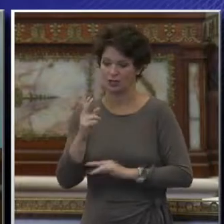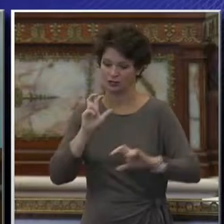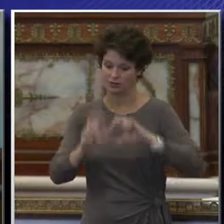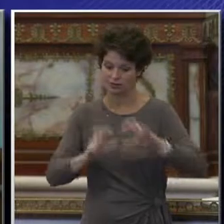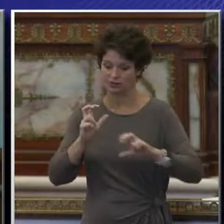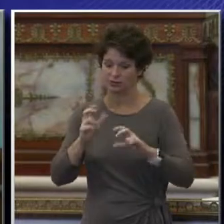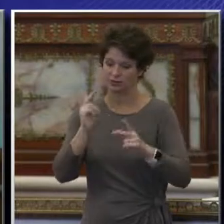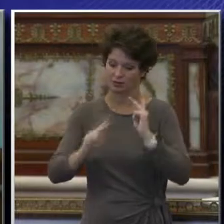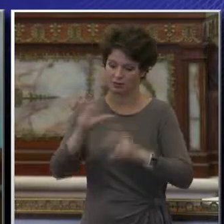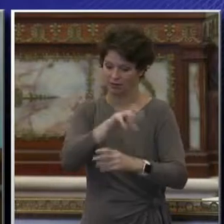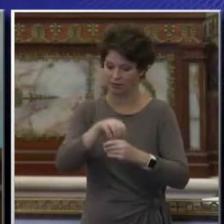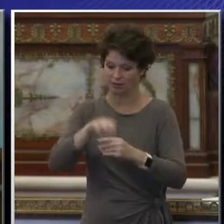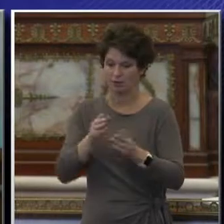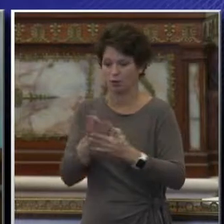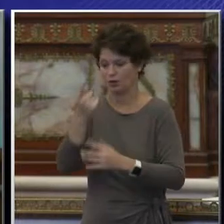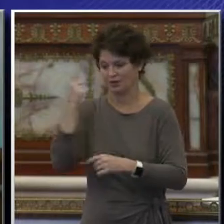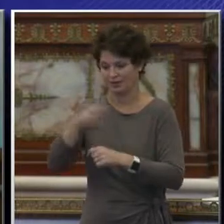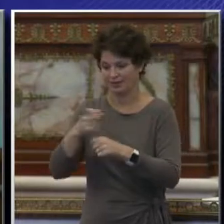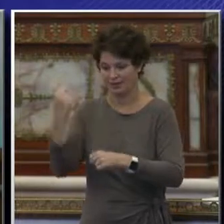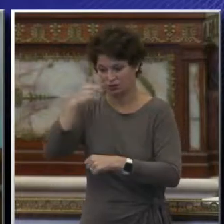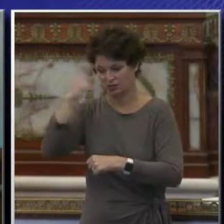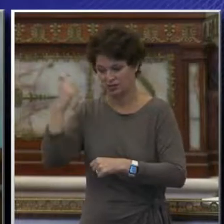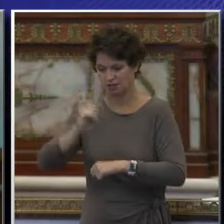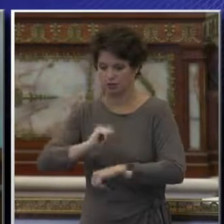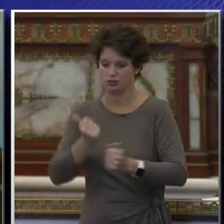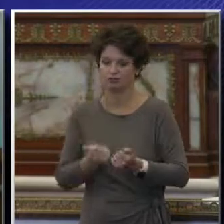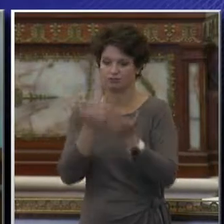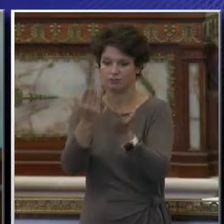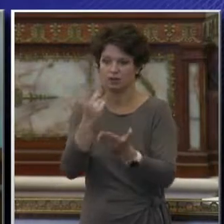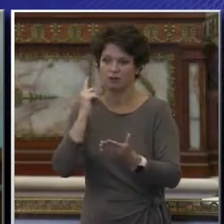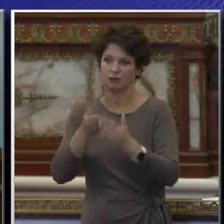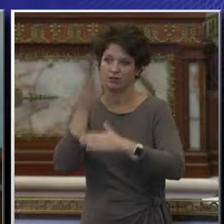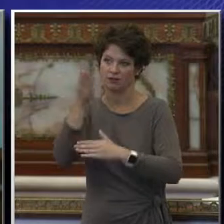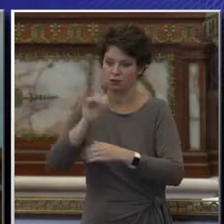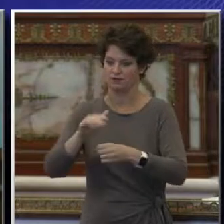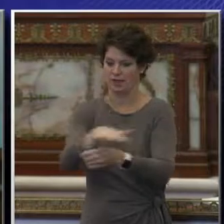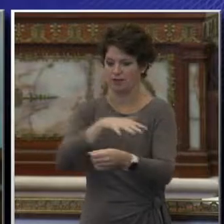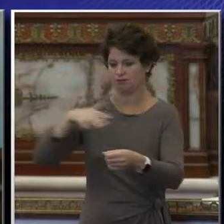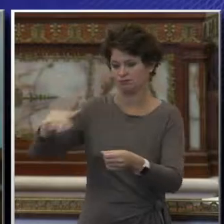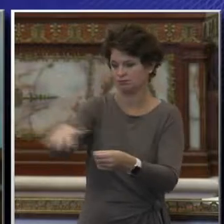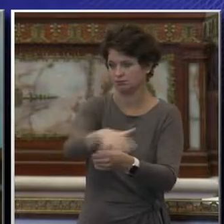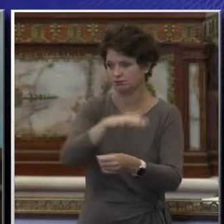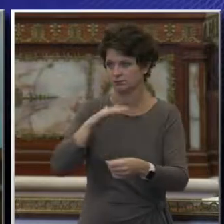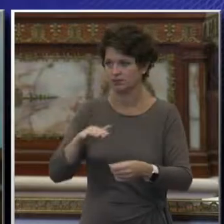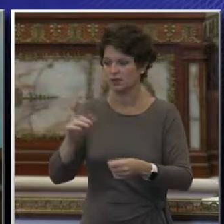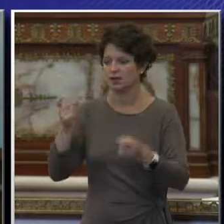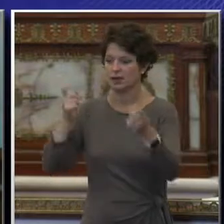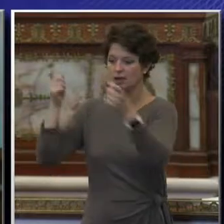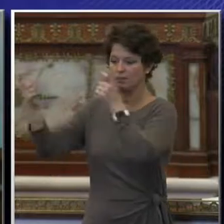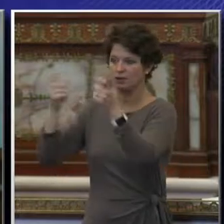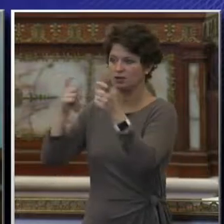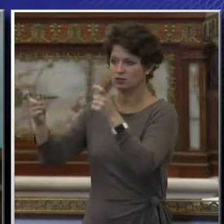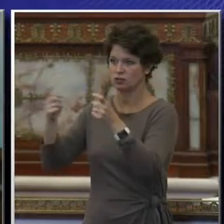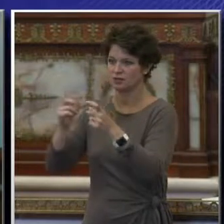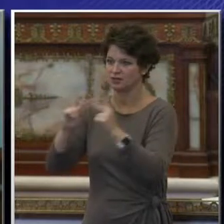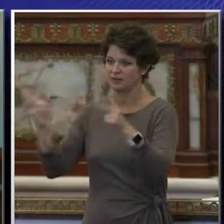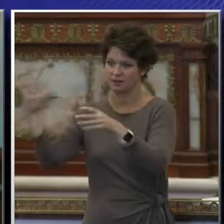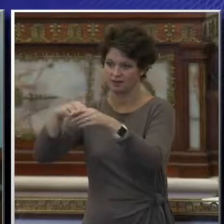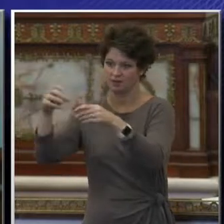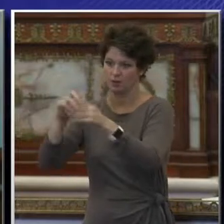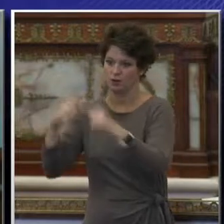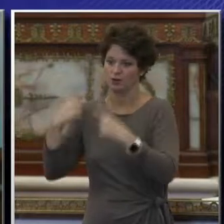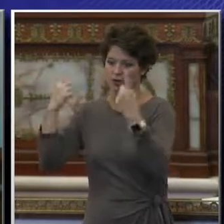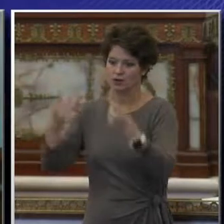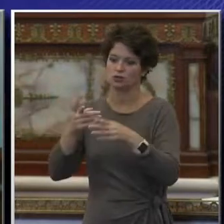through last summer to develop recommendations on the future of the refinery site. The administration has remained very engaged throughout the